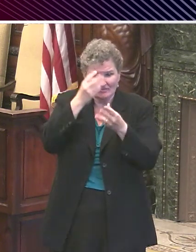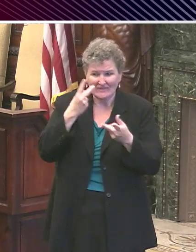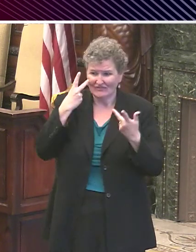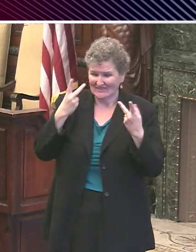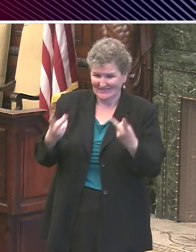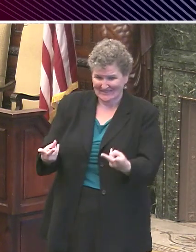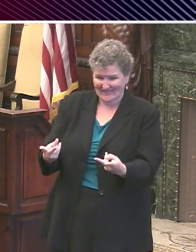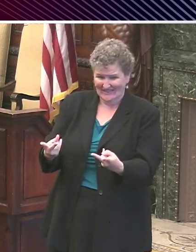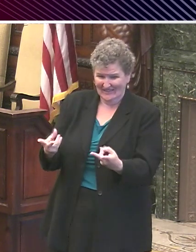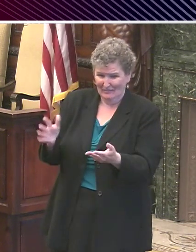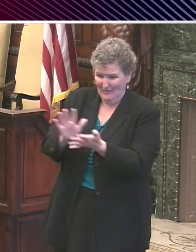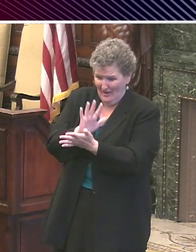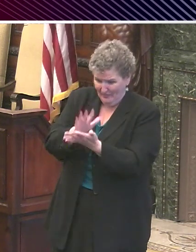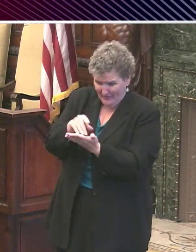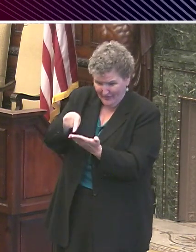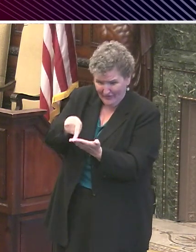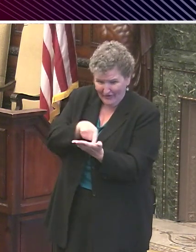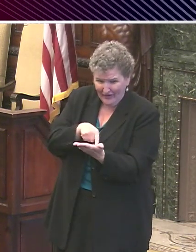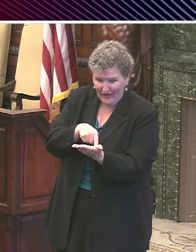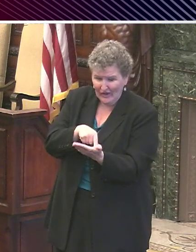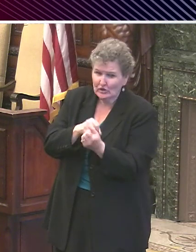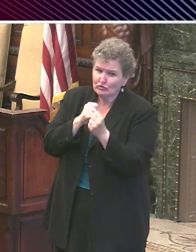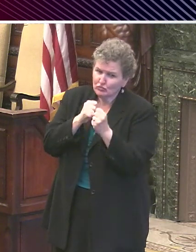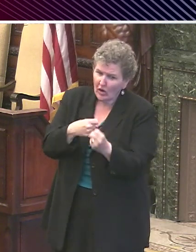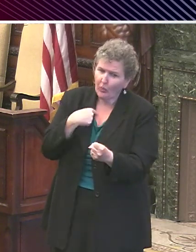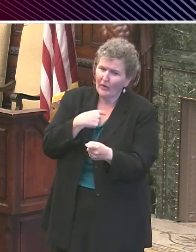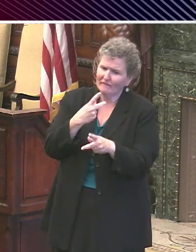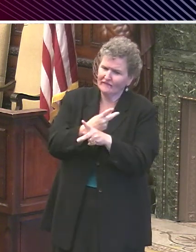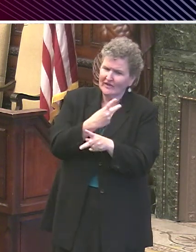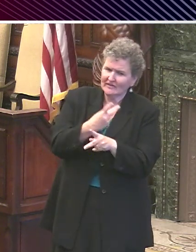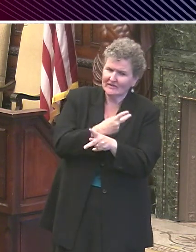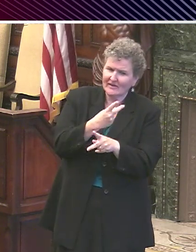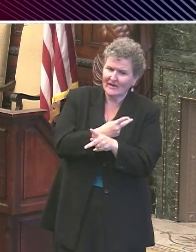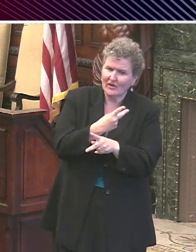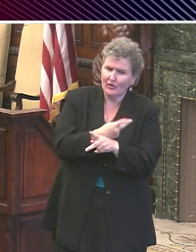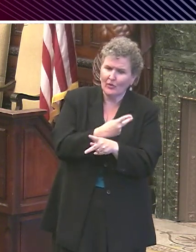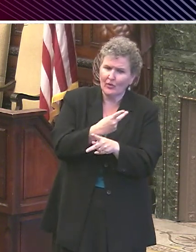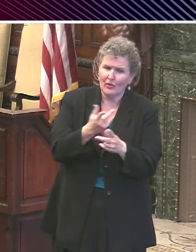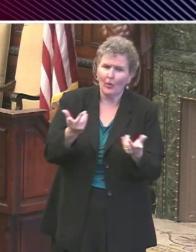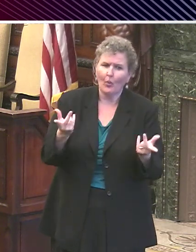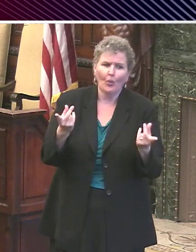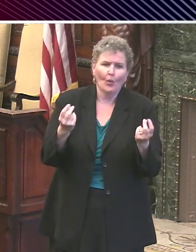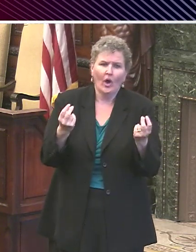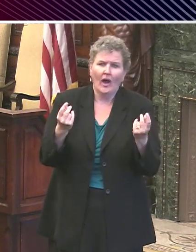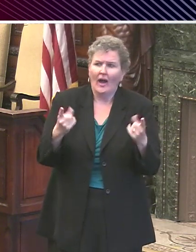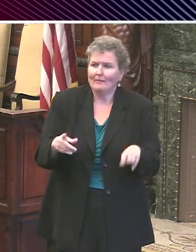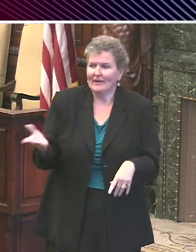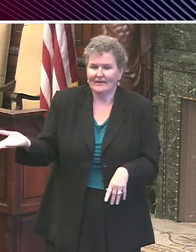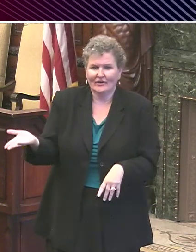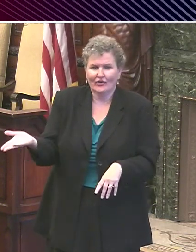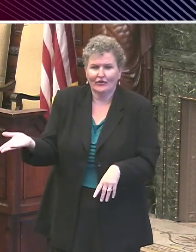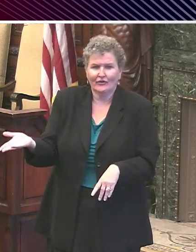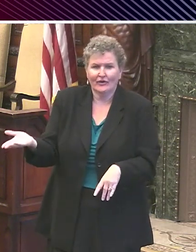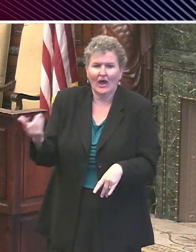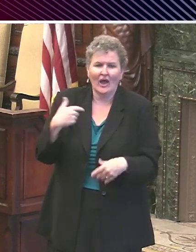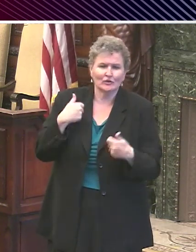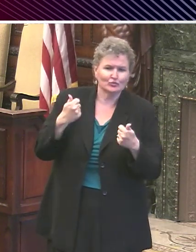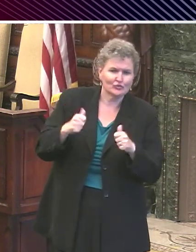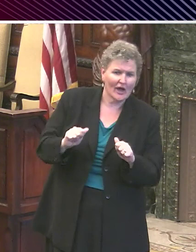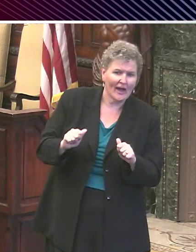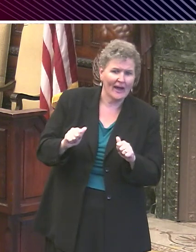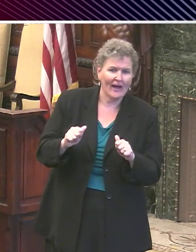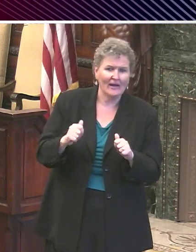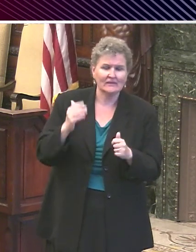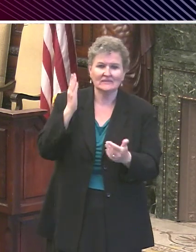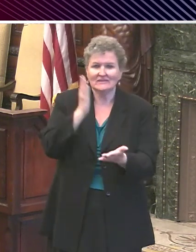put in place are strong, and we'll figure out what the origin of this is and try to put an end to it,